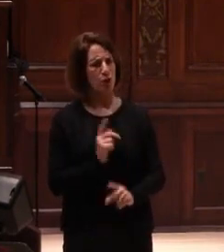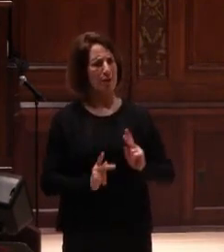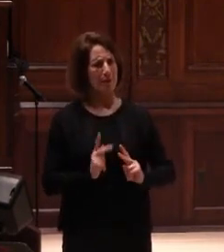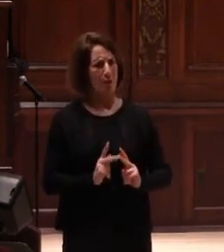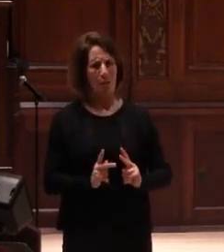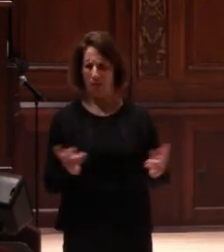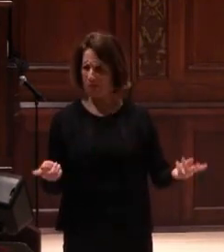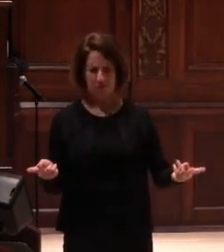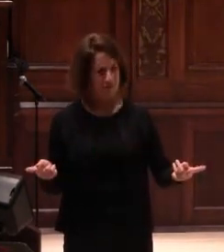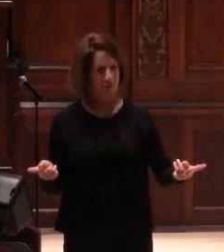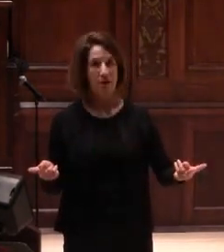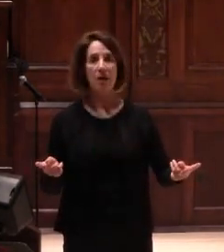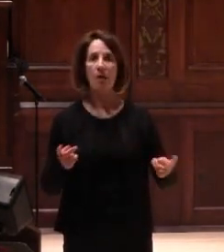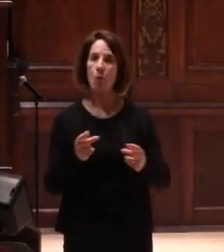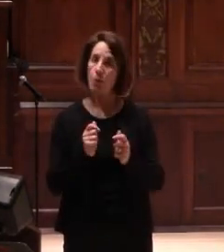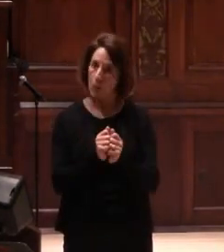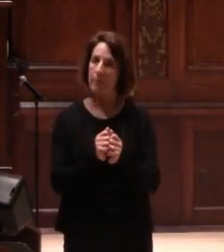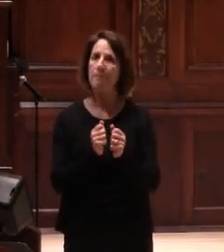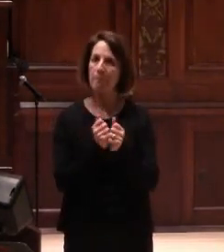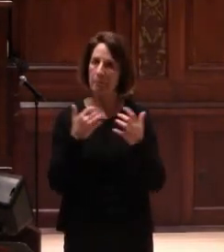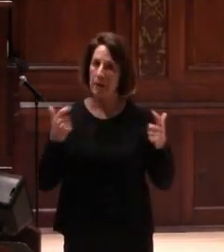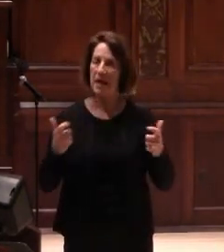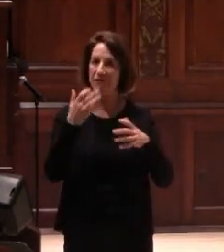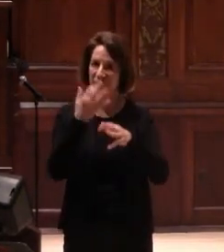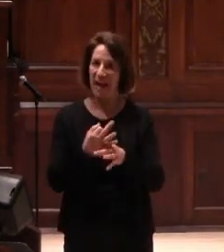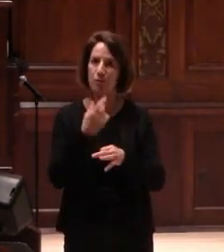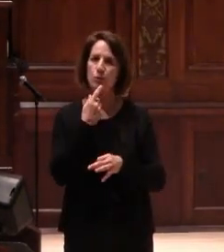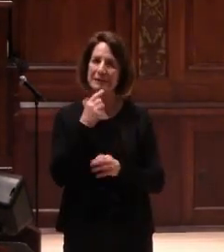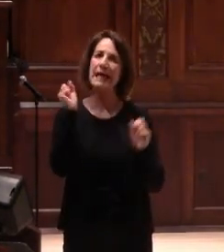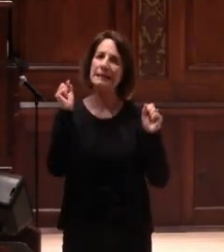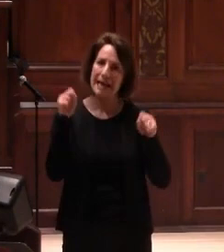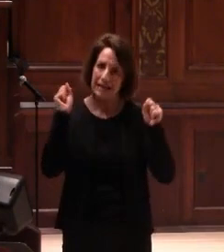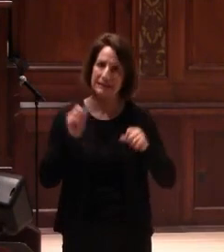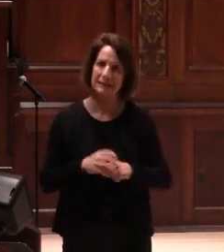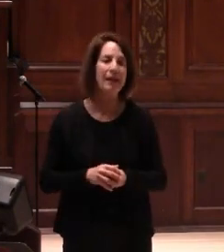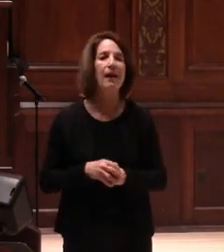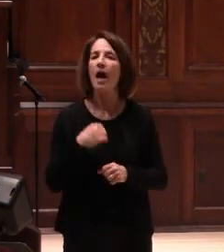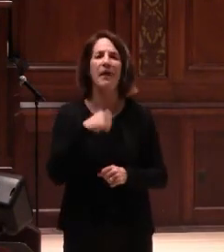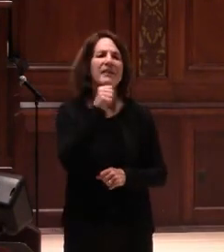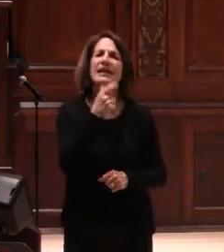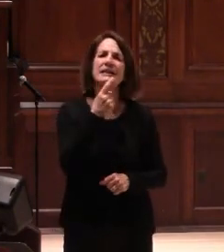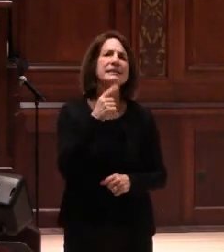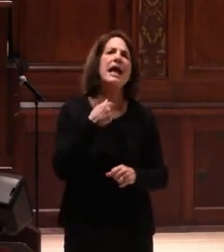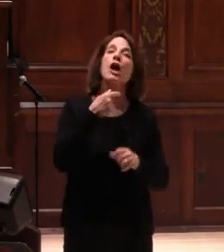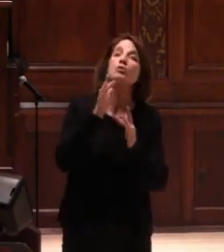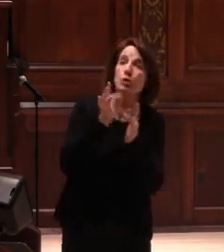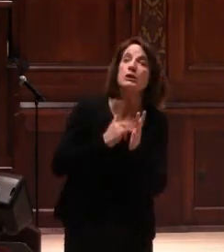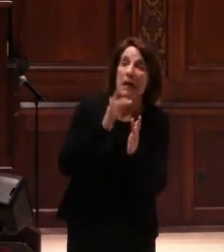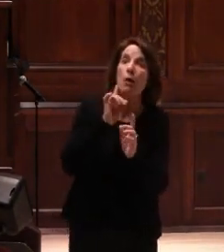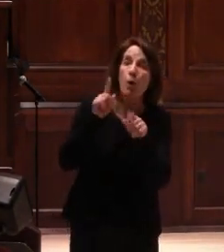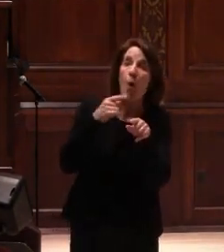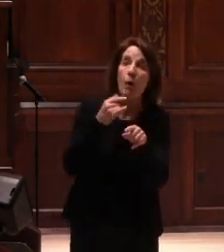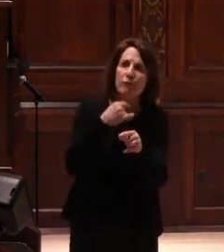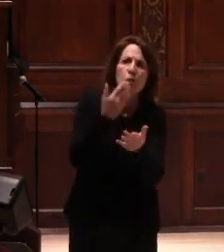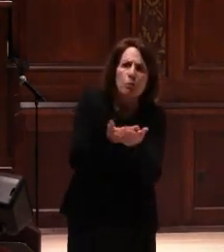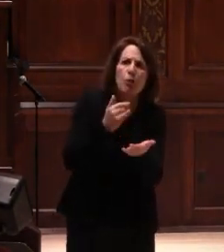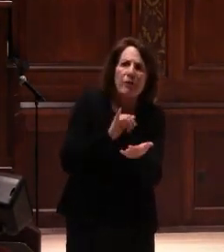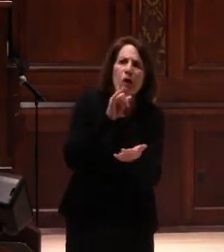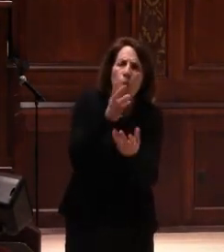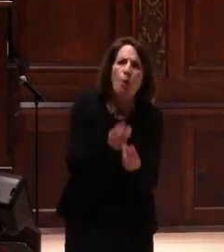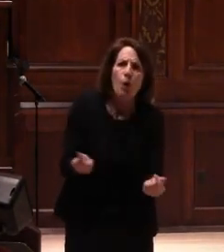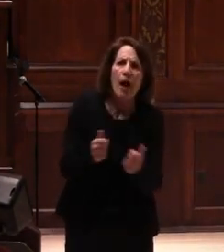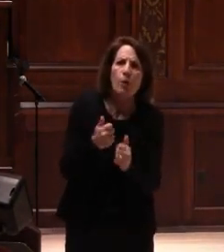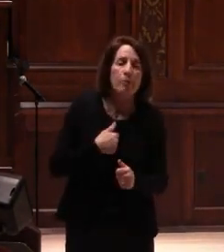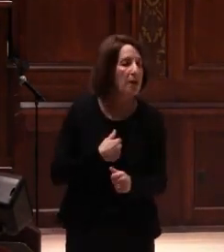with big faith who said yes. They didn't say to Jesus, "I'll go if you prove that it'll work out with me." They didn't say,